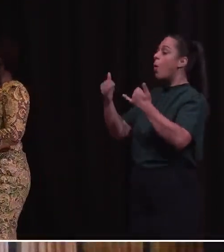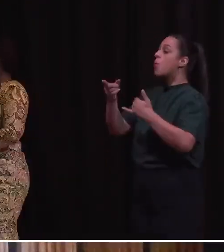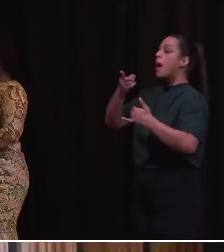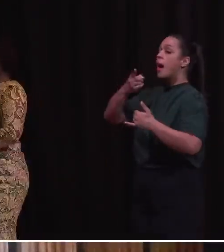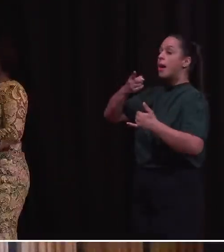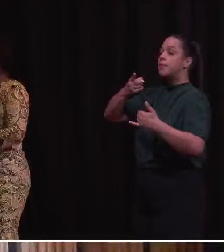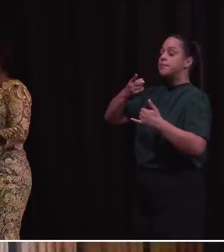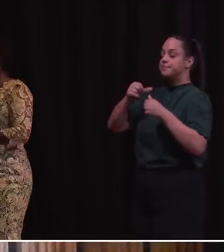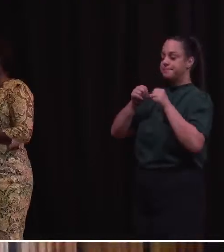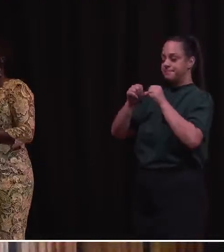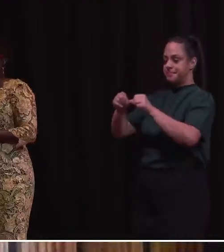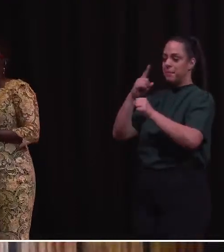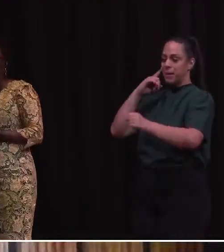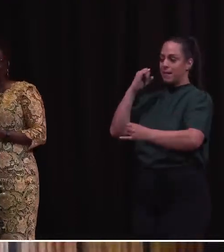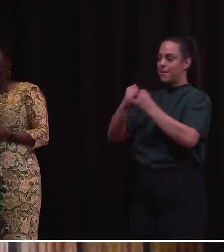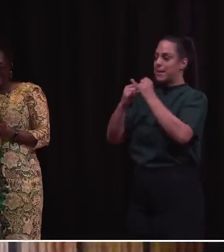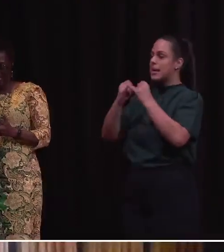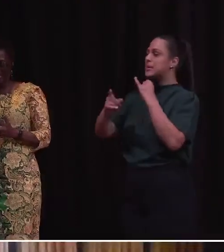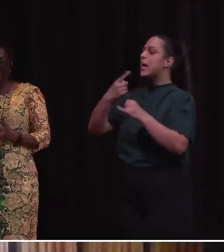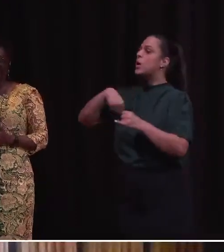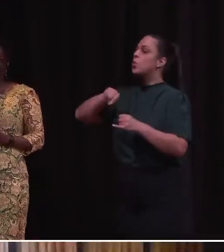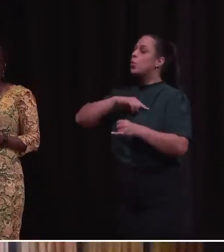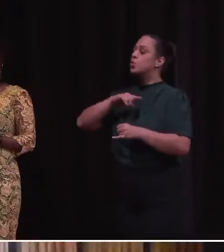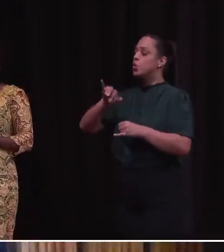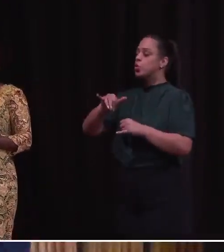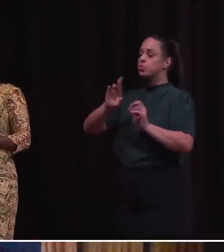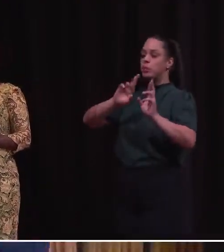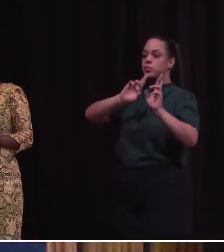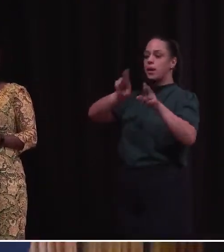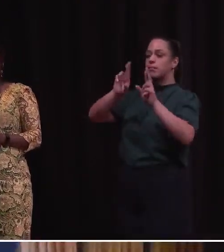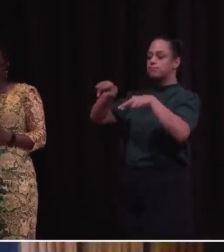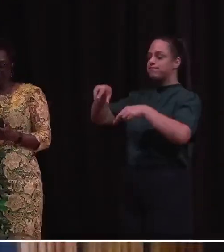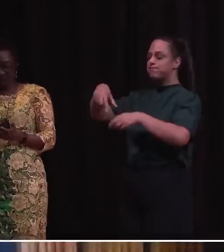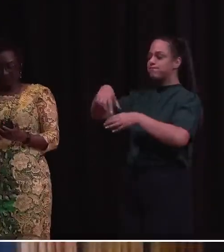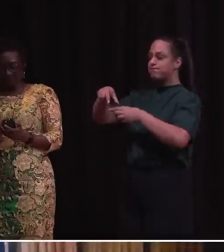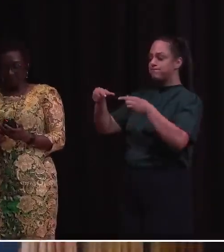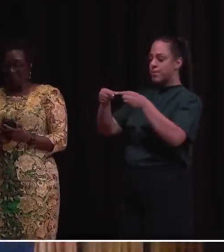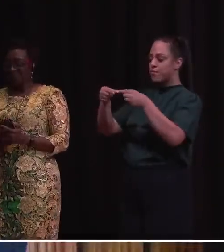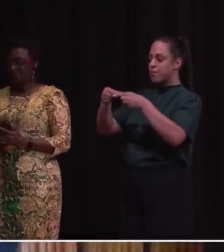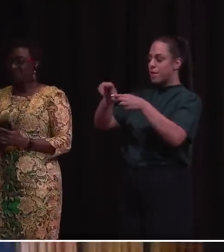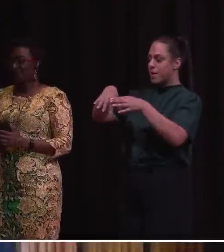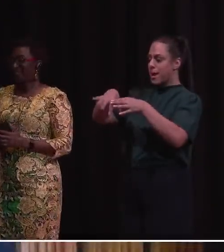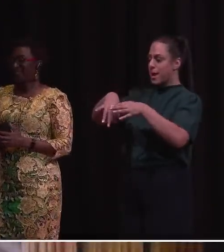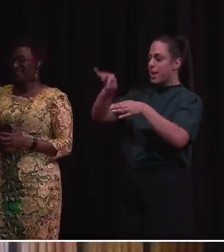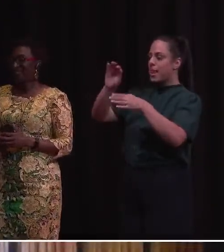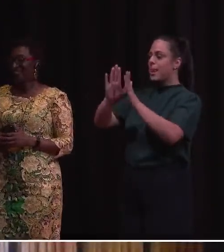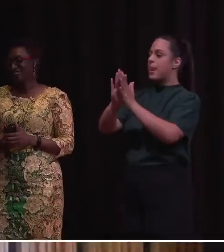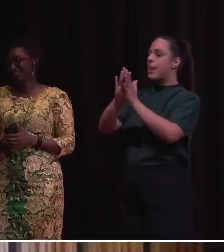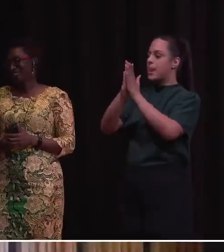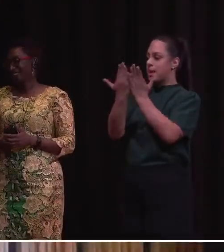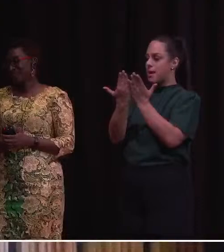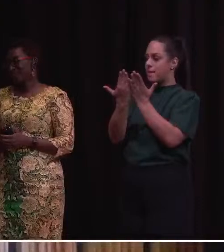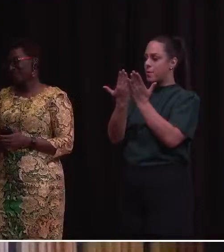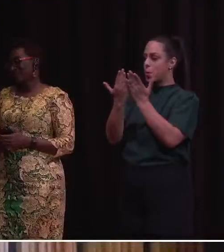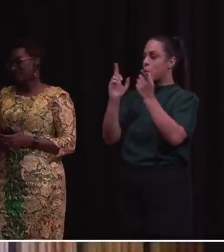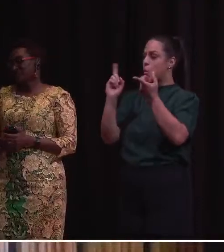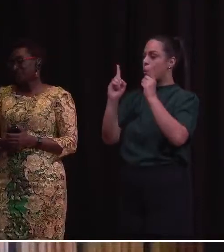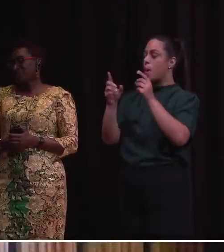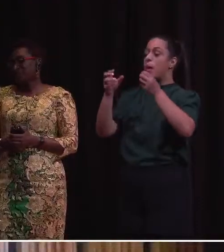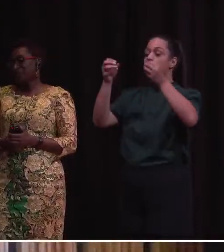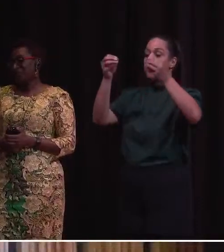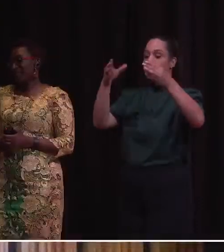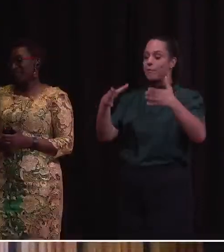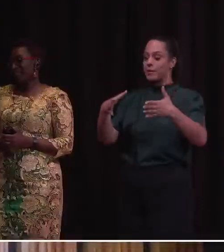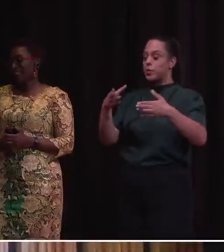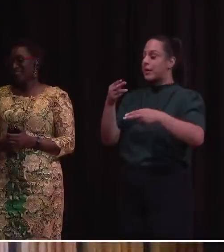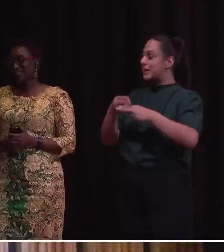que fue anunciada en la convocatoria de esta conferencia. El libro que tenemos por acá de la profesora